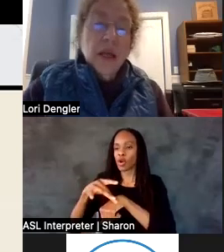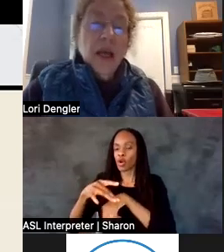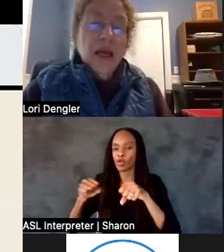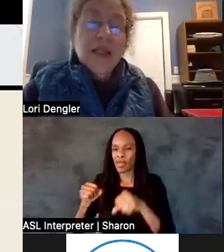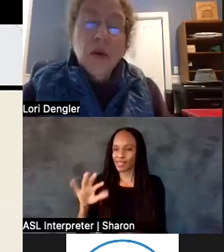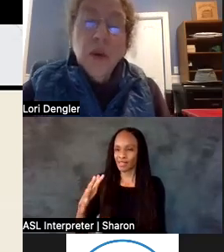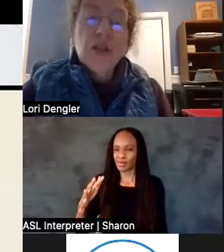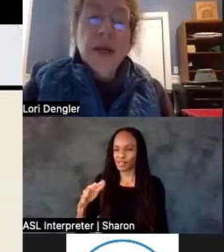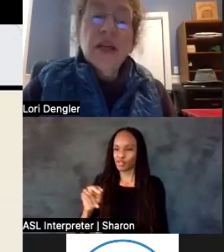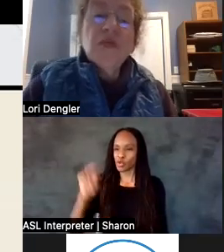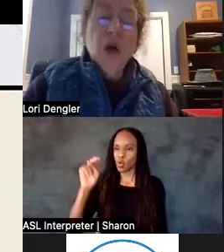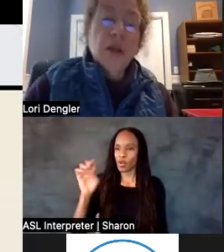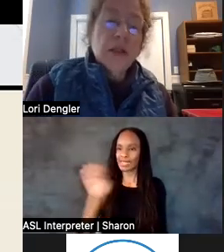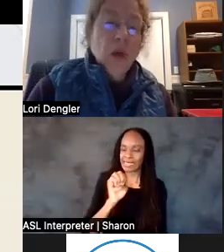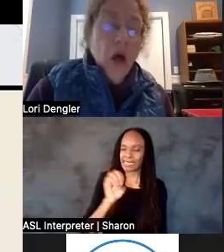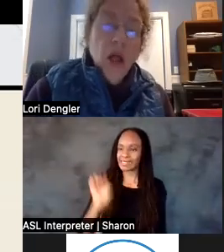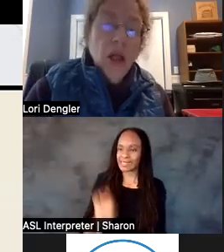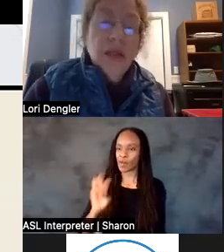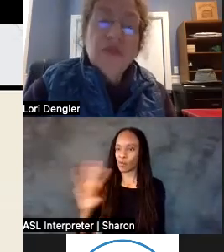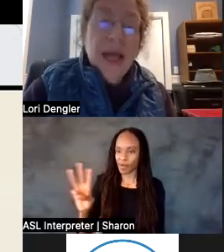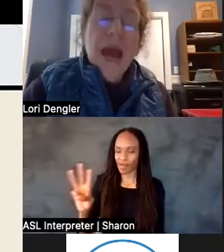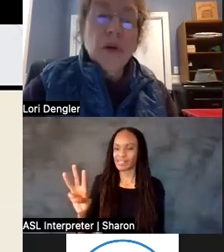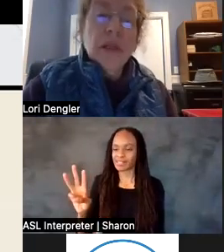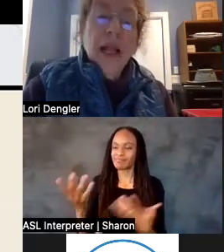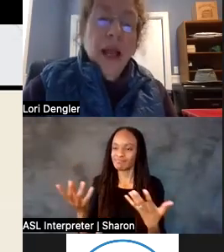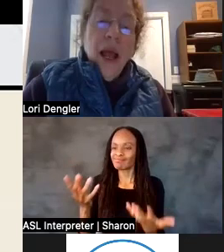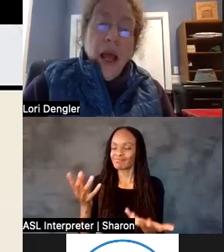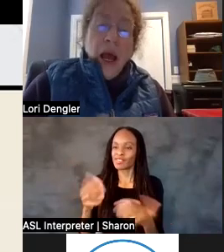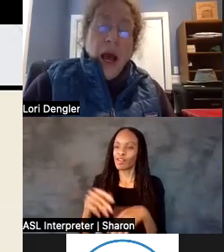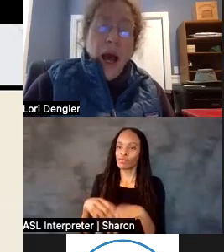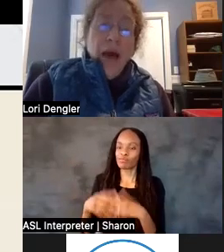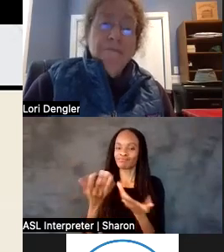northeast, southwest trending faults, all left lateral.